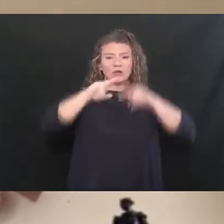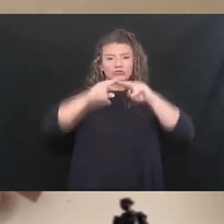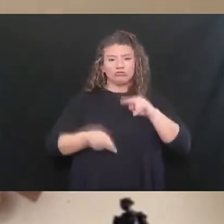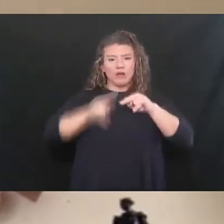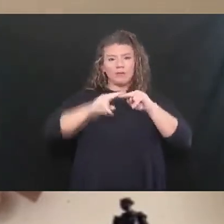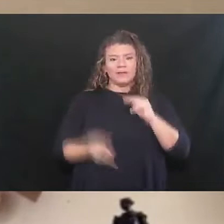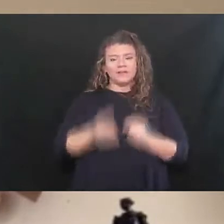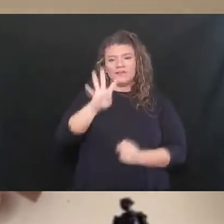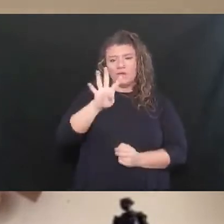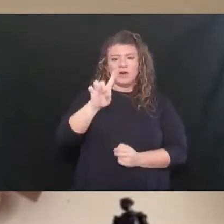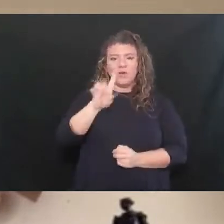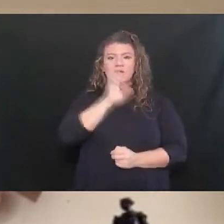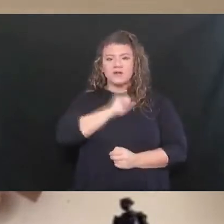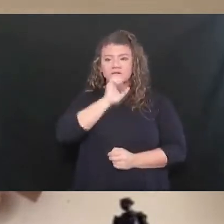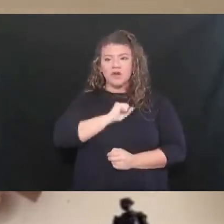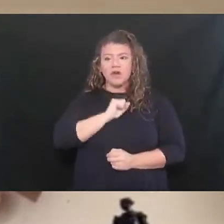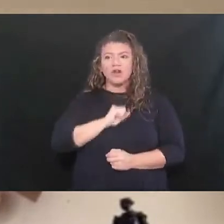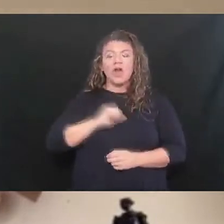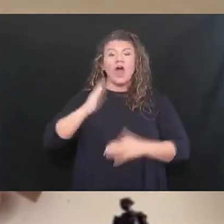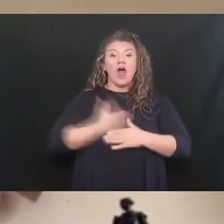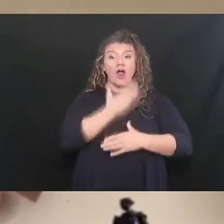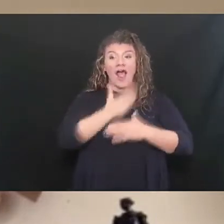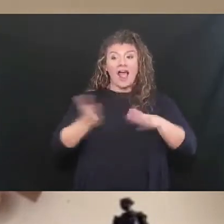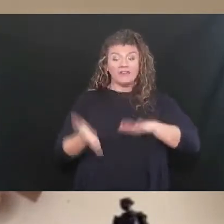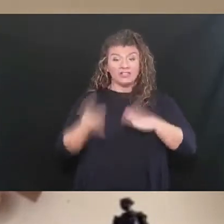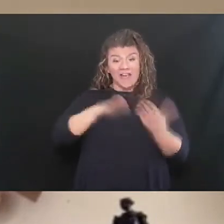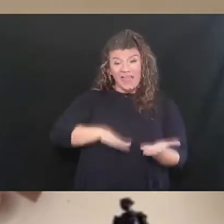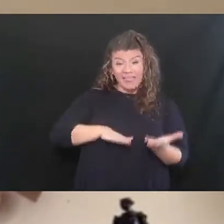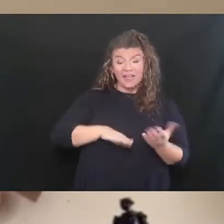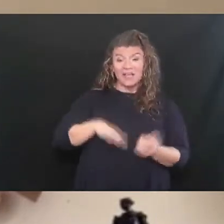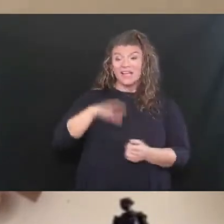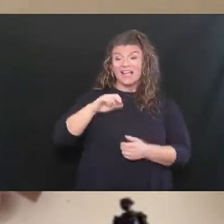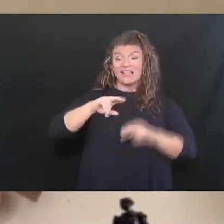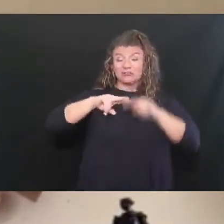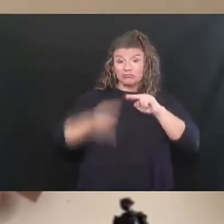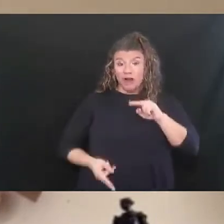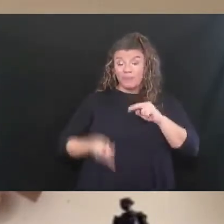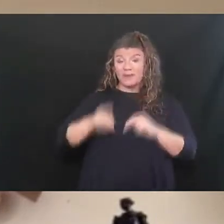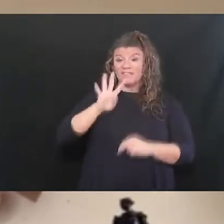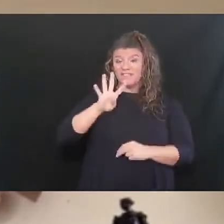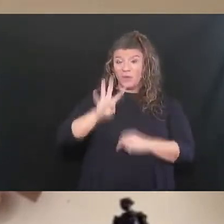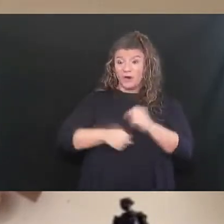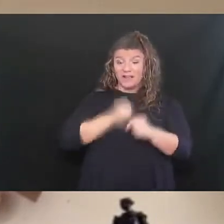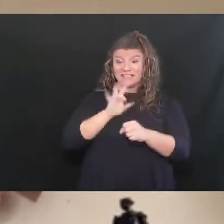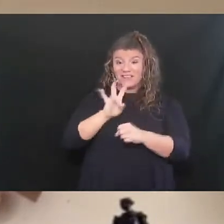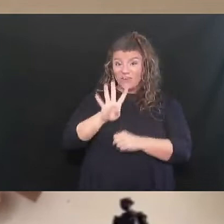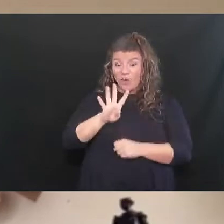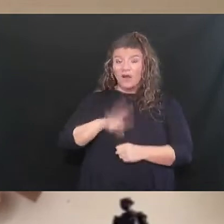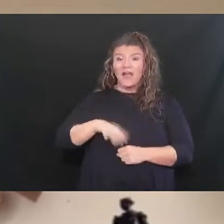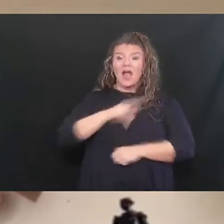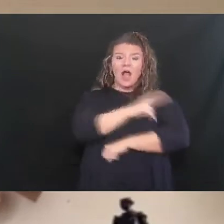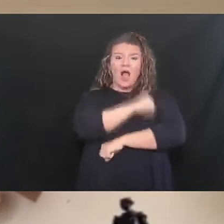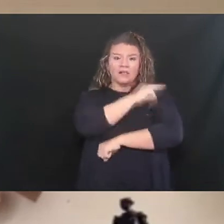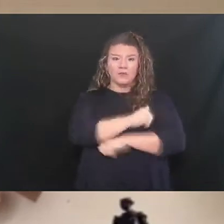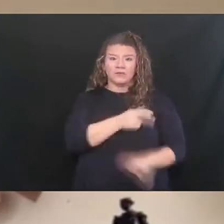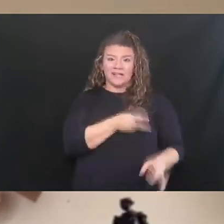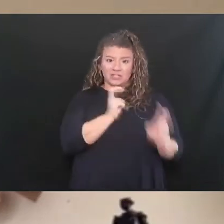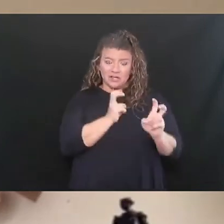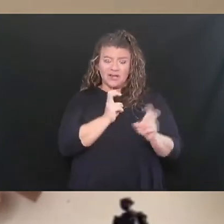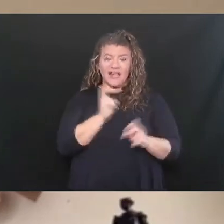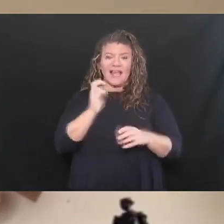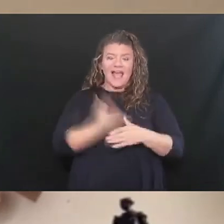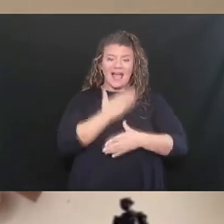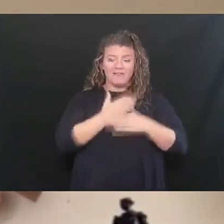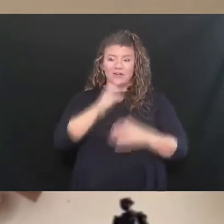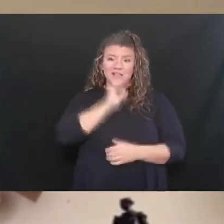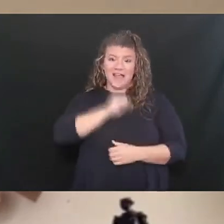years of age. Our average death dropping to 74 years of age, and our hospitalization average